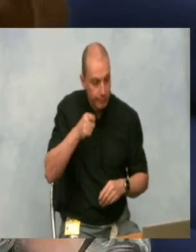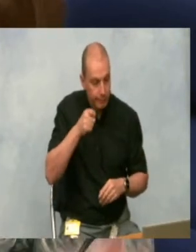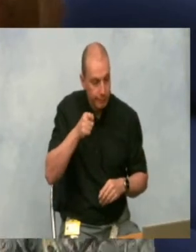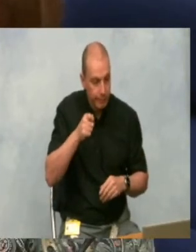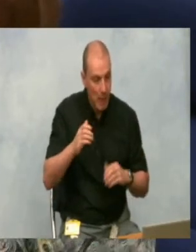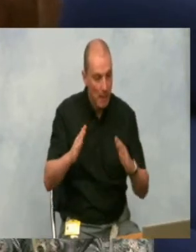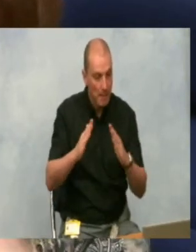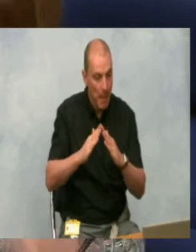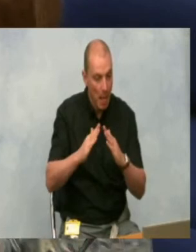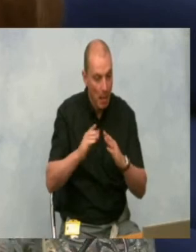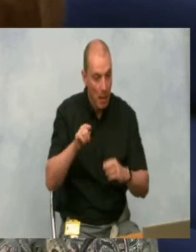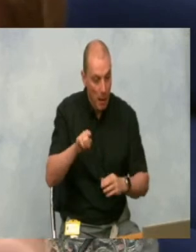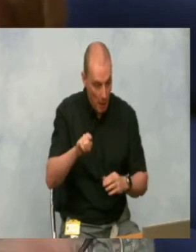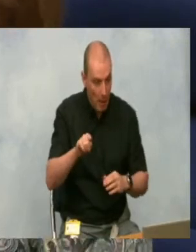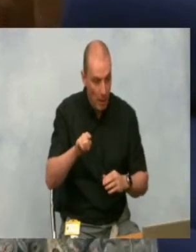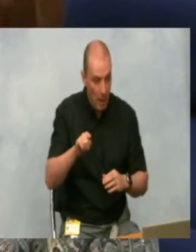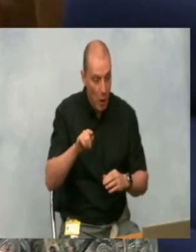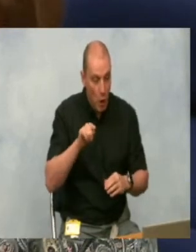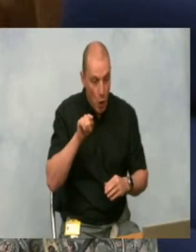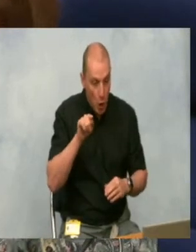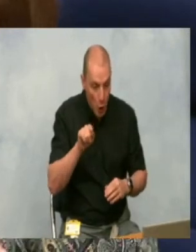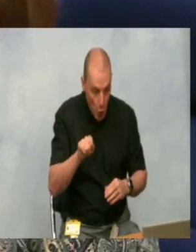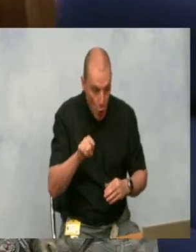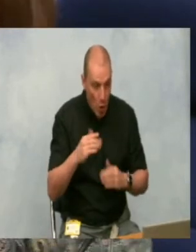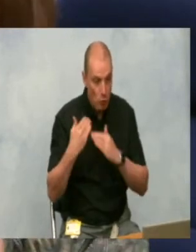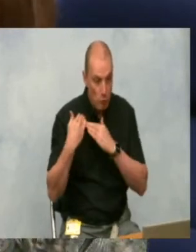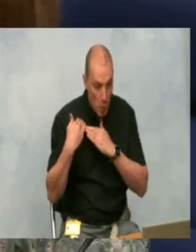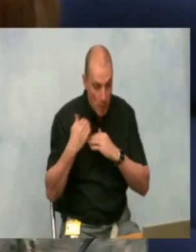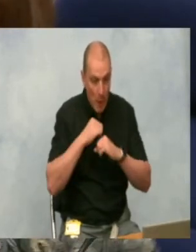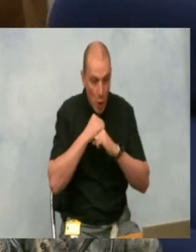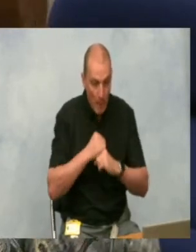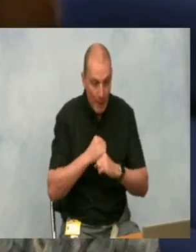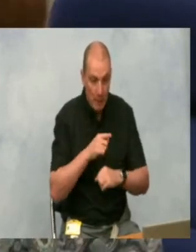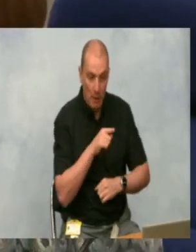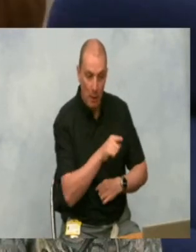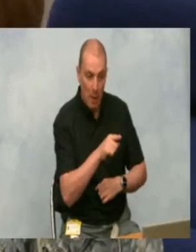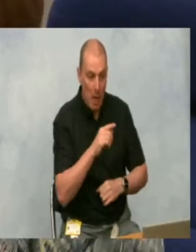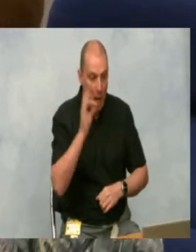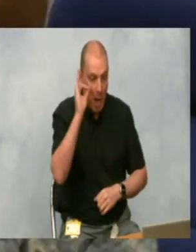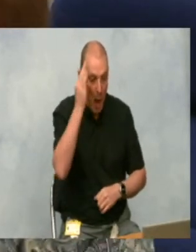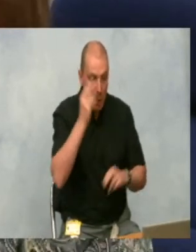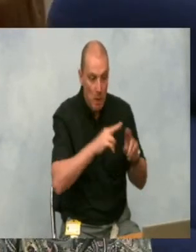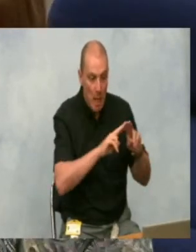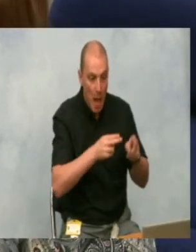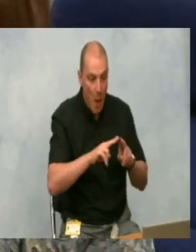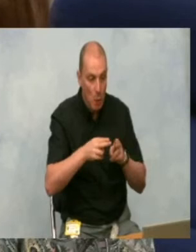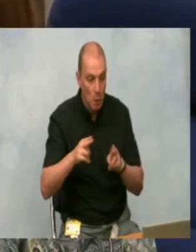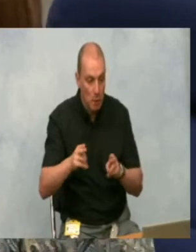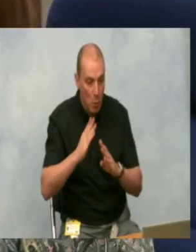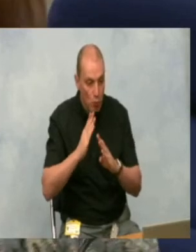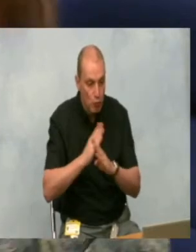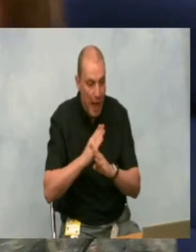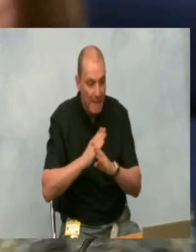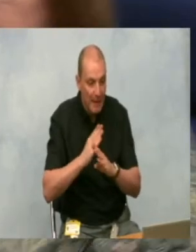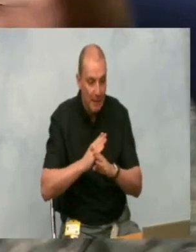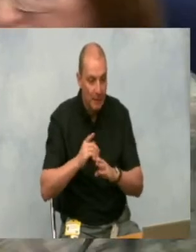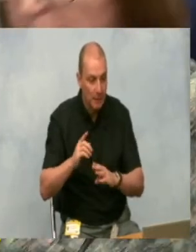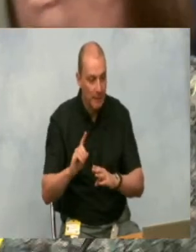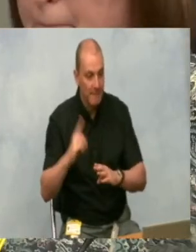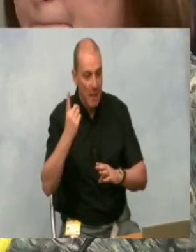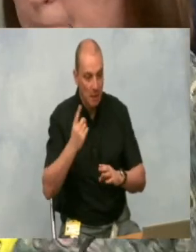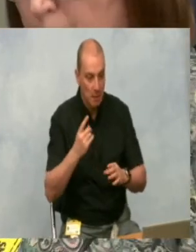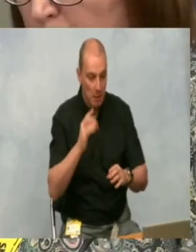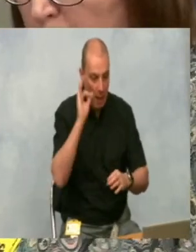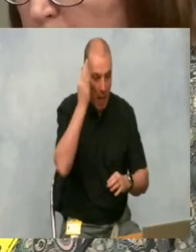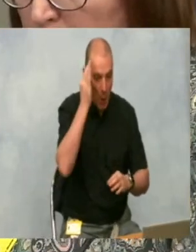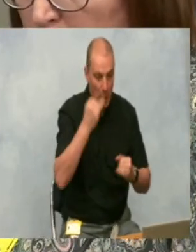and they don't go away building the private stuff that they can sell quickly. So all my questions were answered. Thanks very much. Thank you very